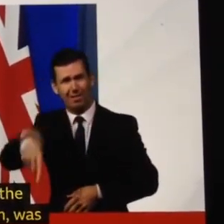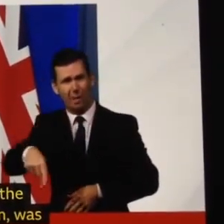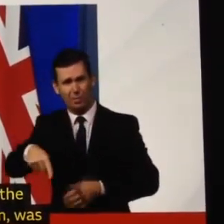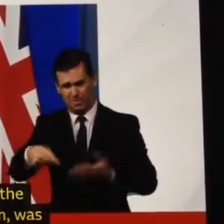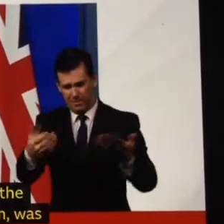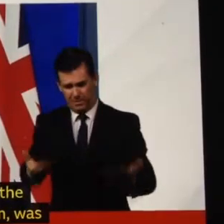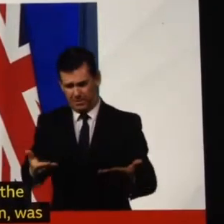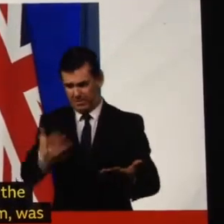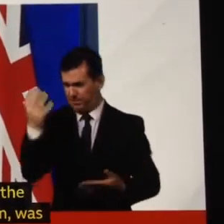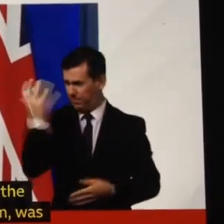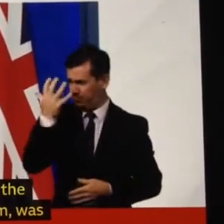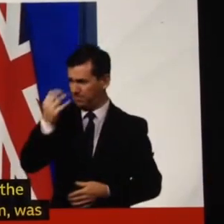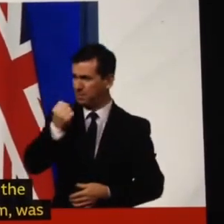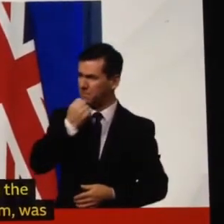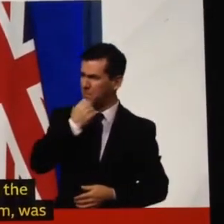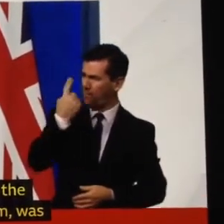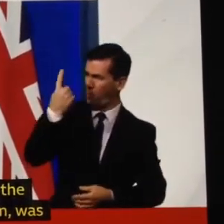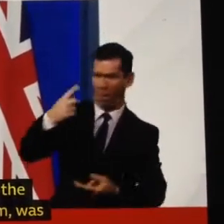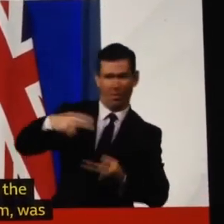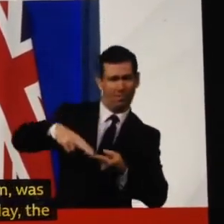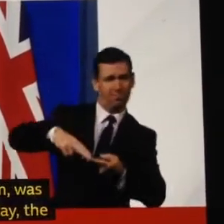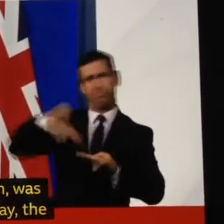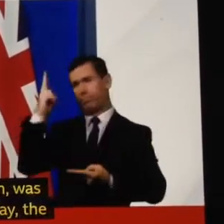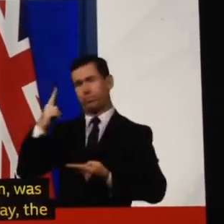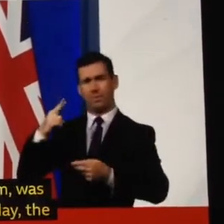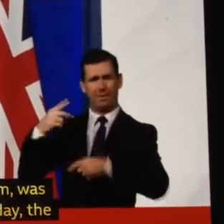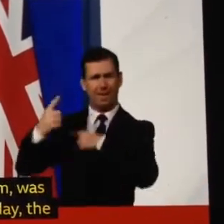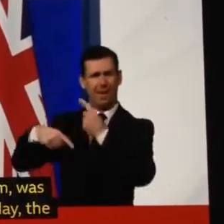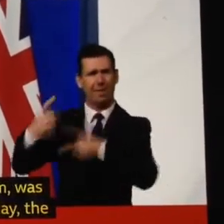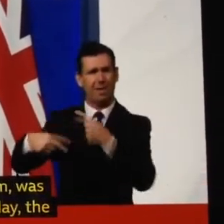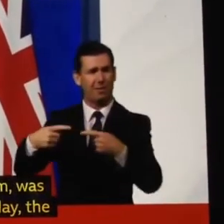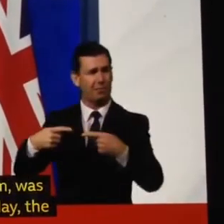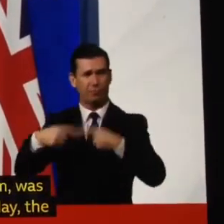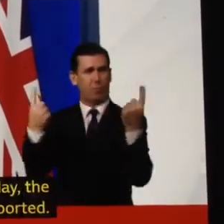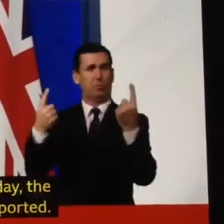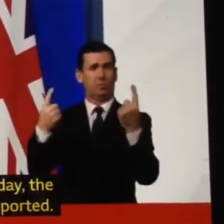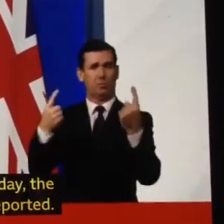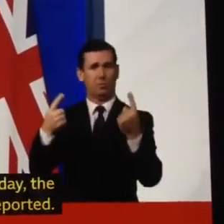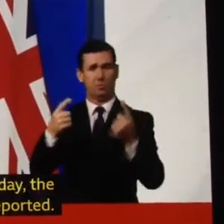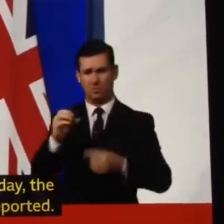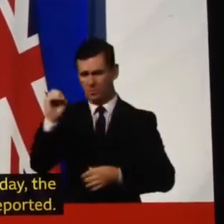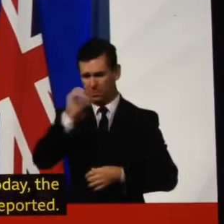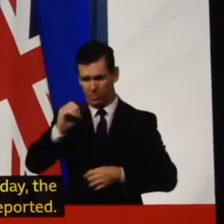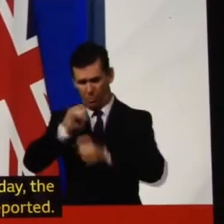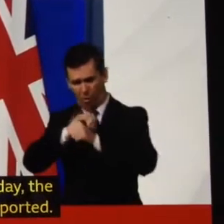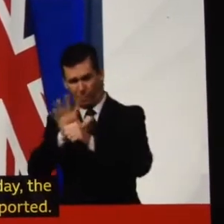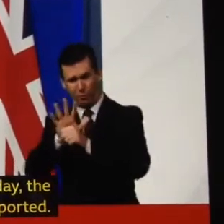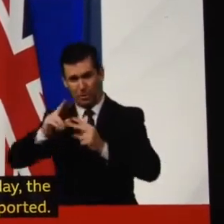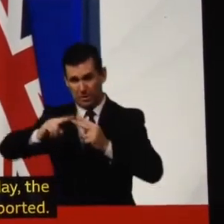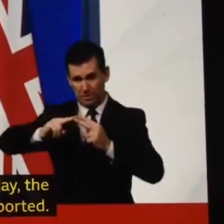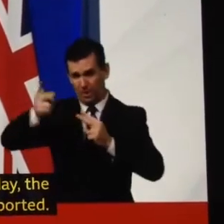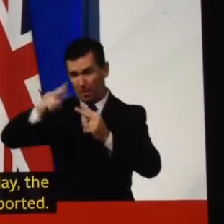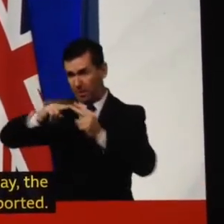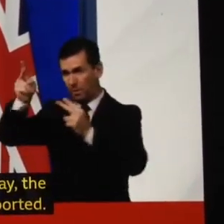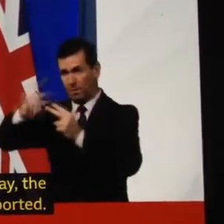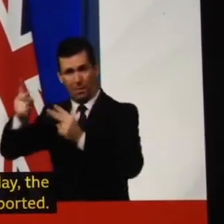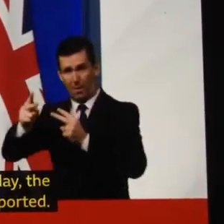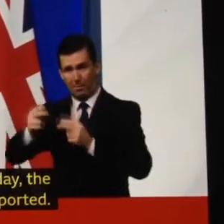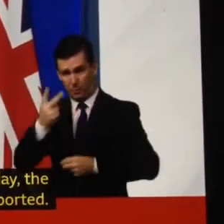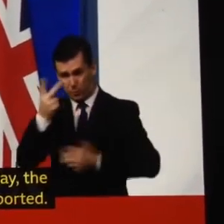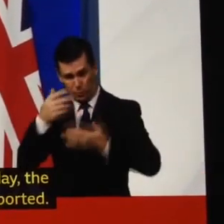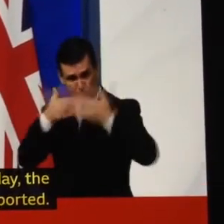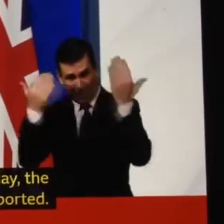ever daily number reported. And the doubling rate of Omicron in some regions is now down to less than